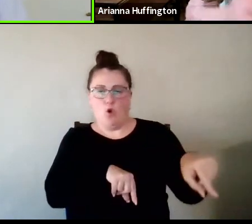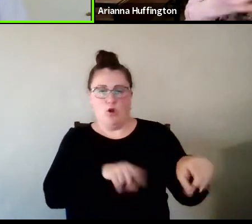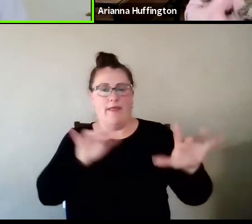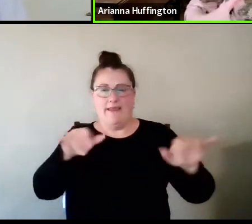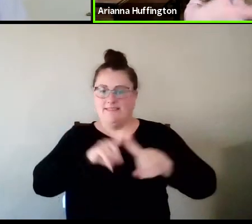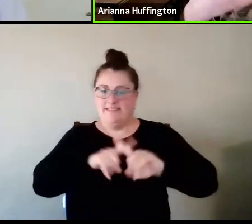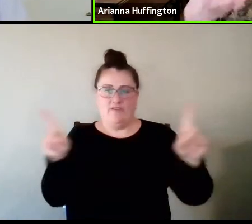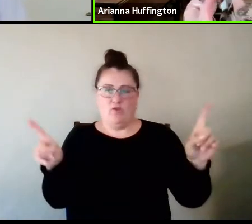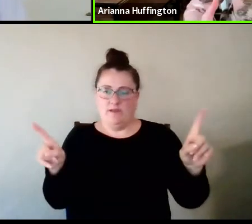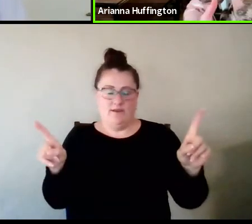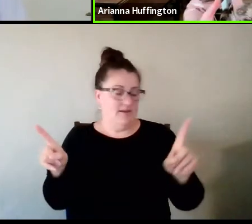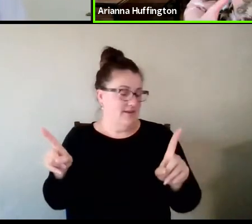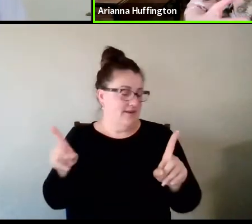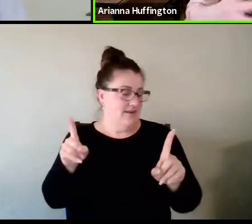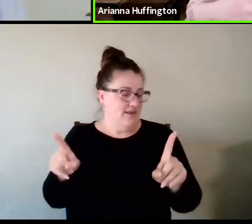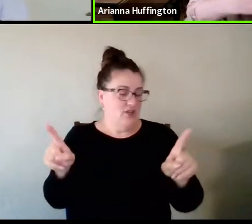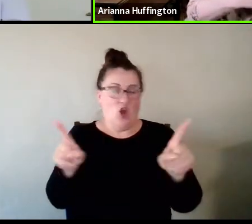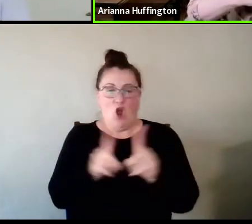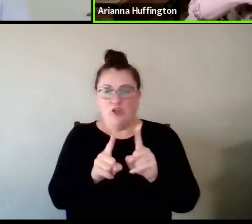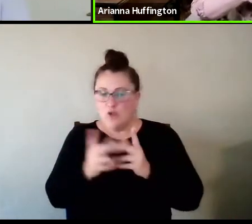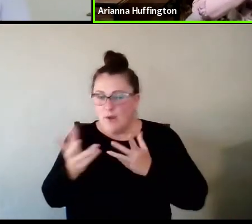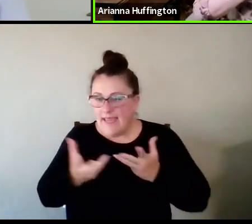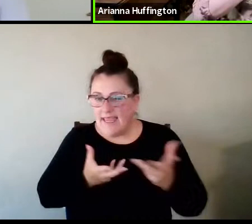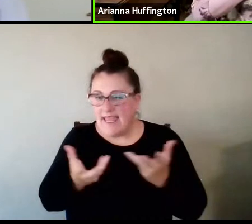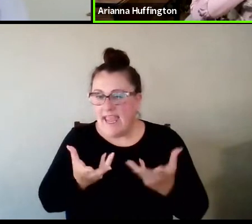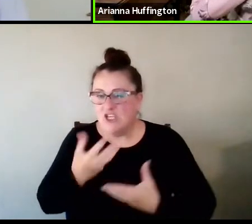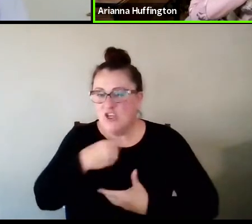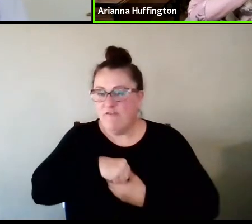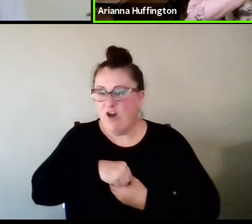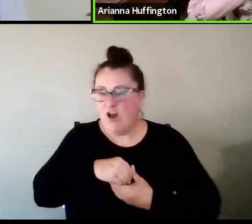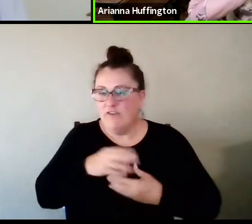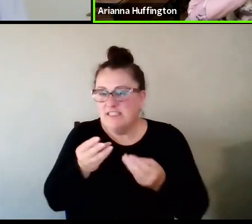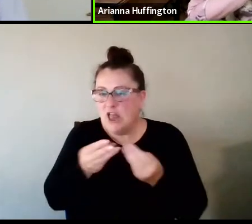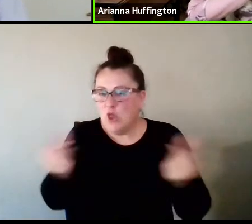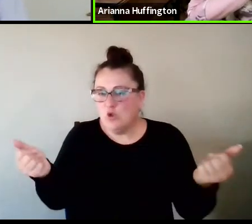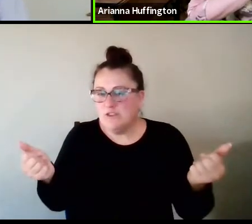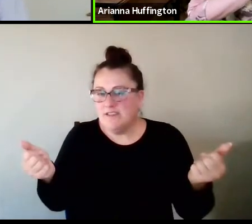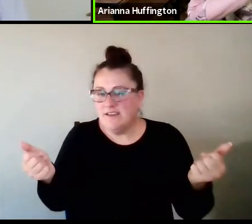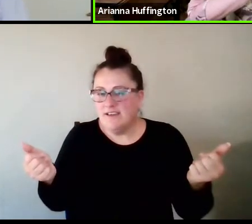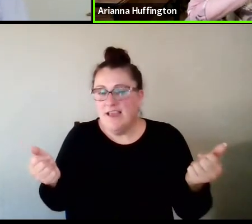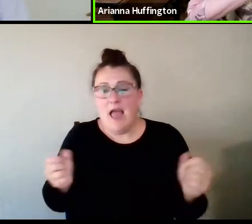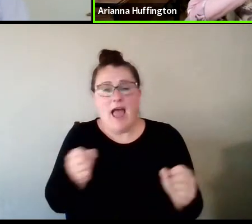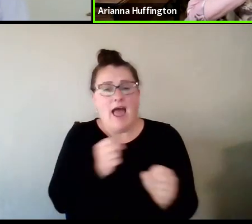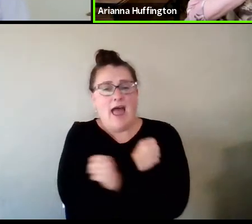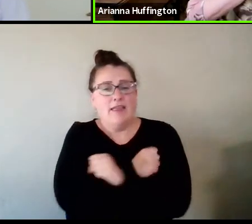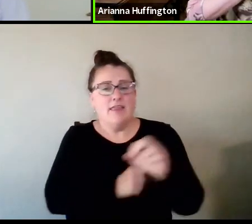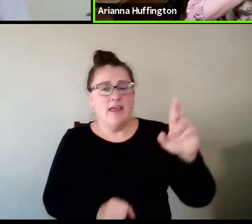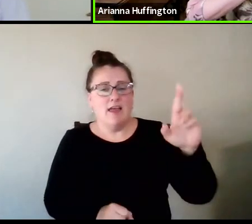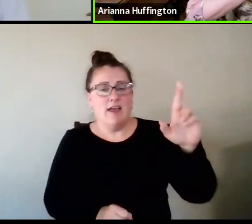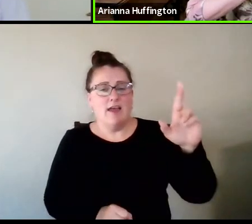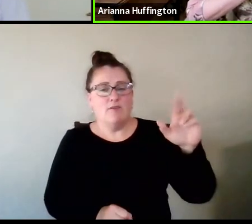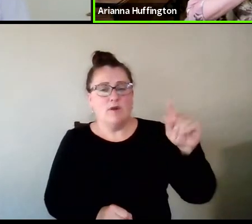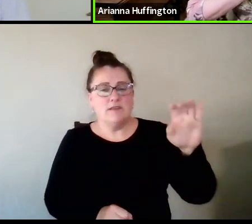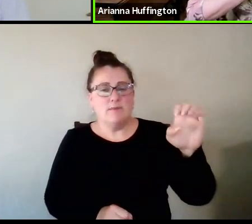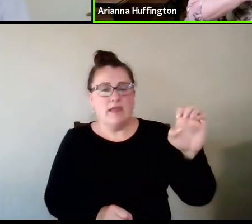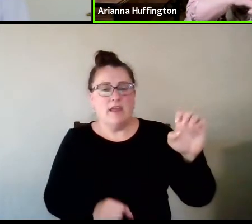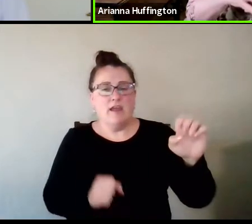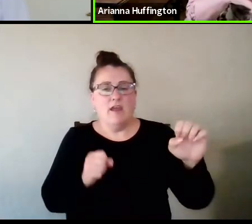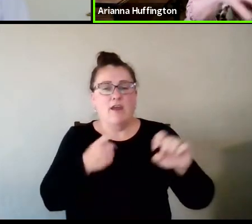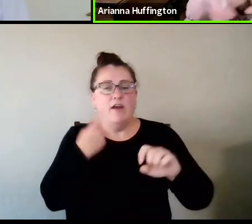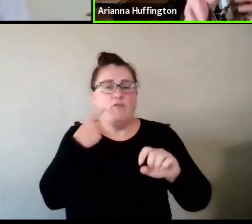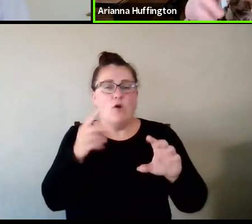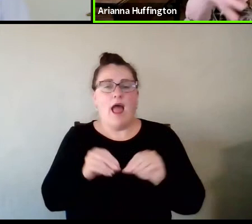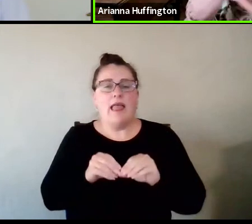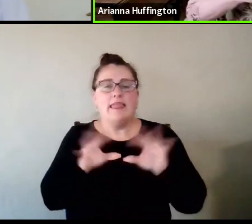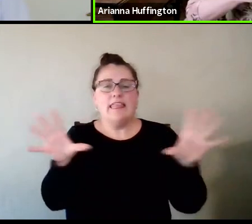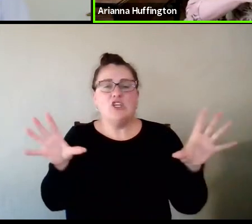different when you are also engaged in the solution. But, you know, I love the recipe for unleashing magic. So would you